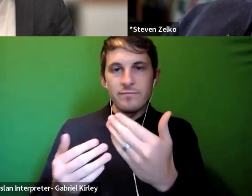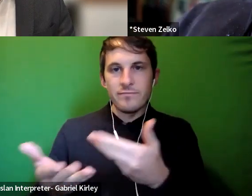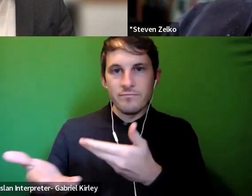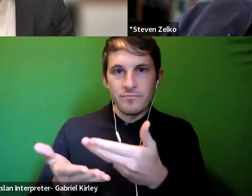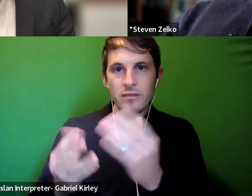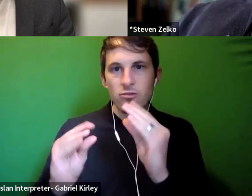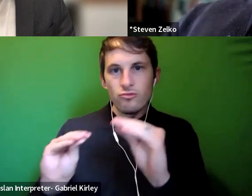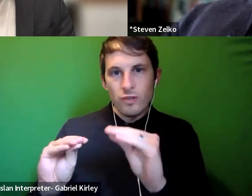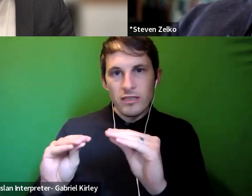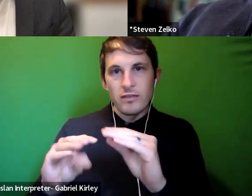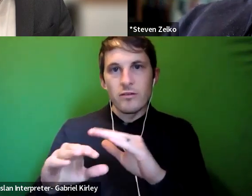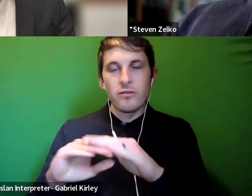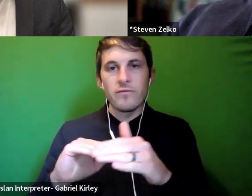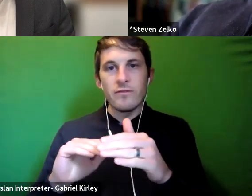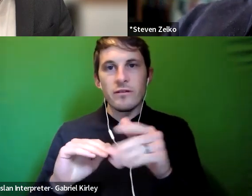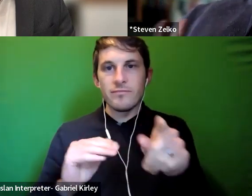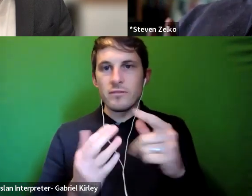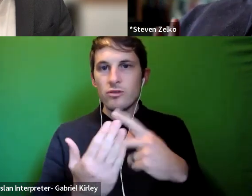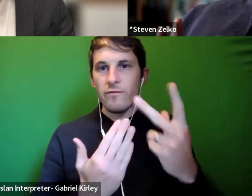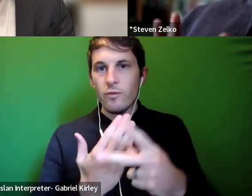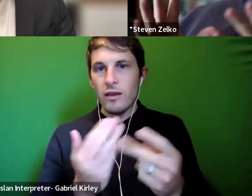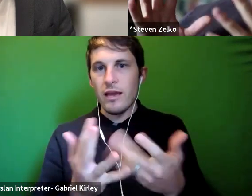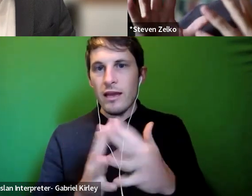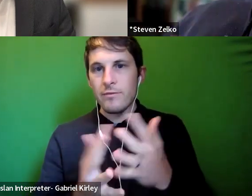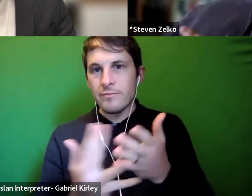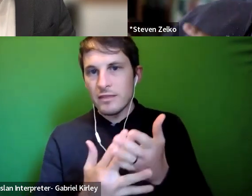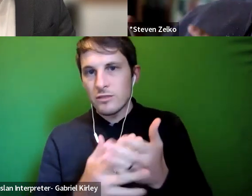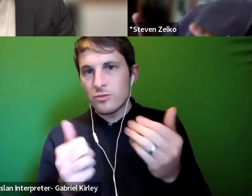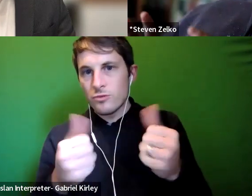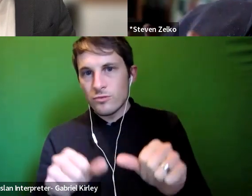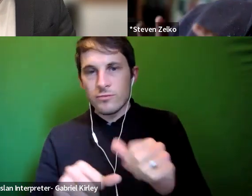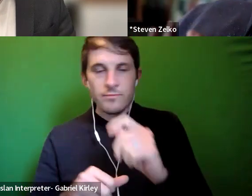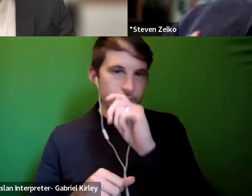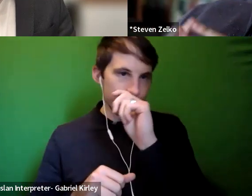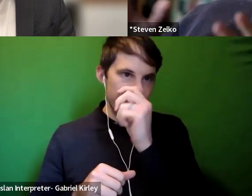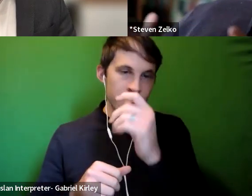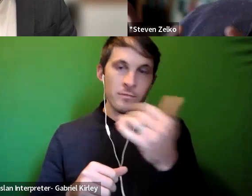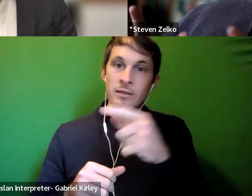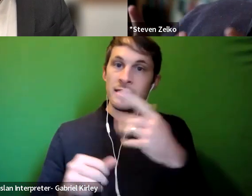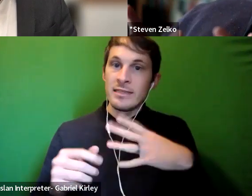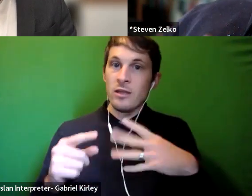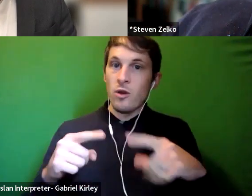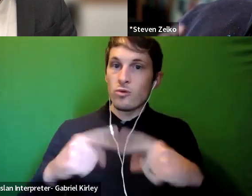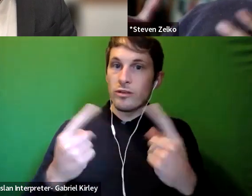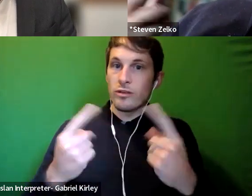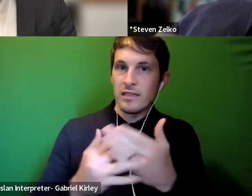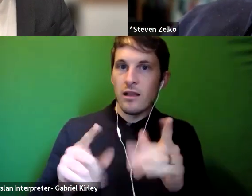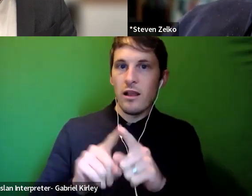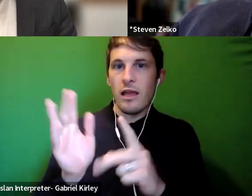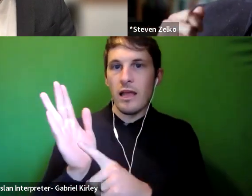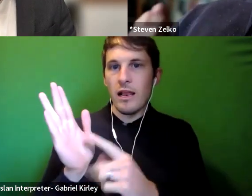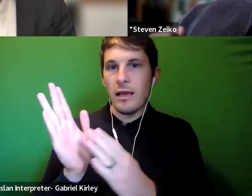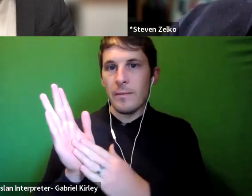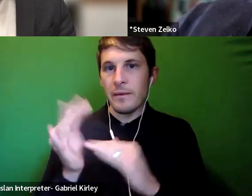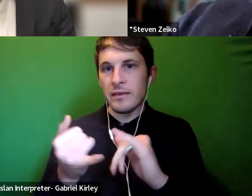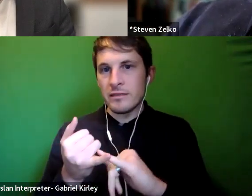training them through software, handling their alternative format requirements. So going through the LMS and digging out stuff